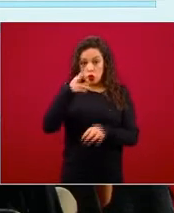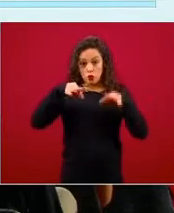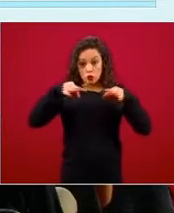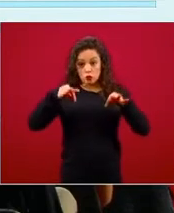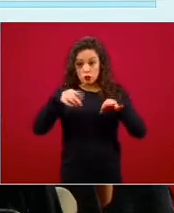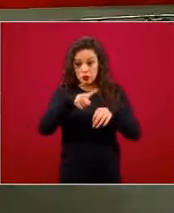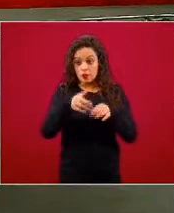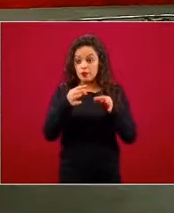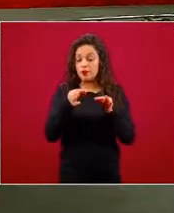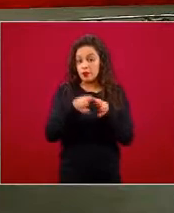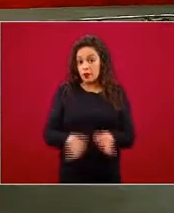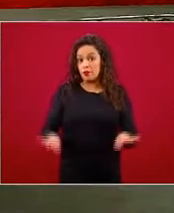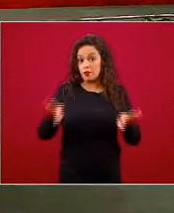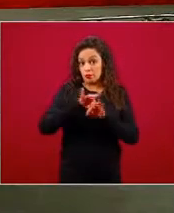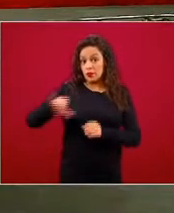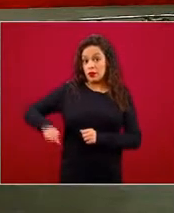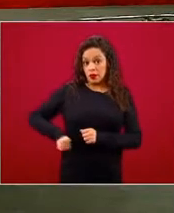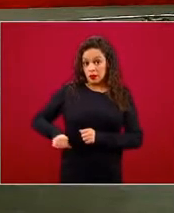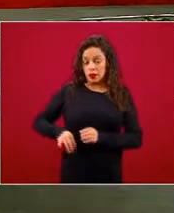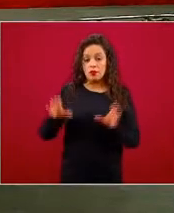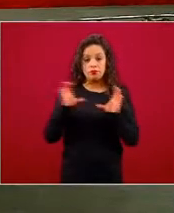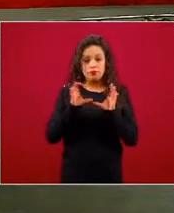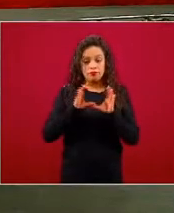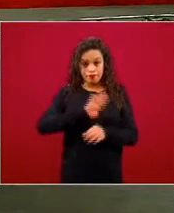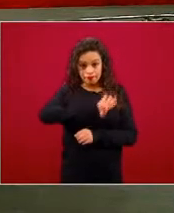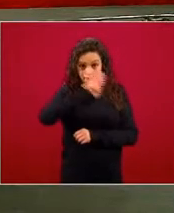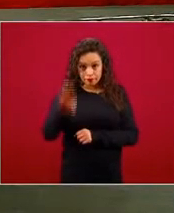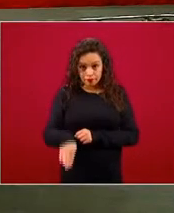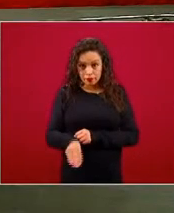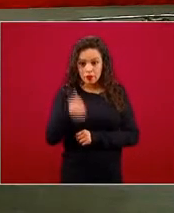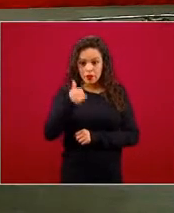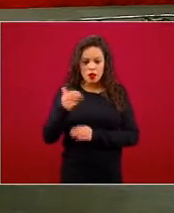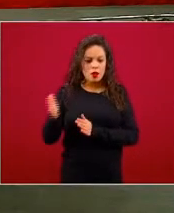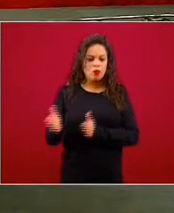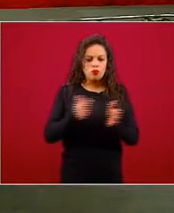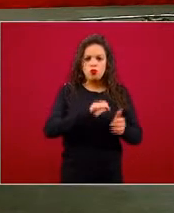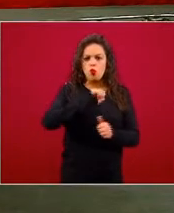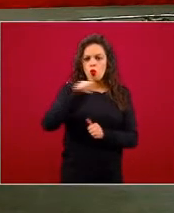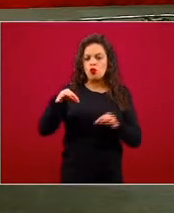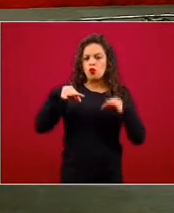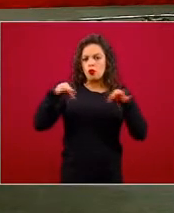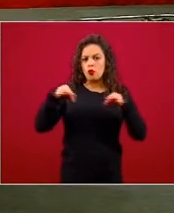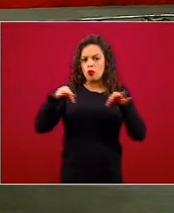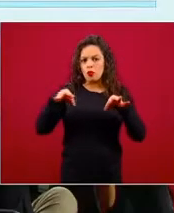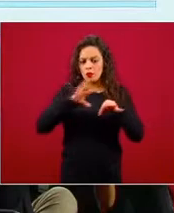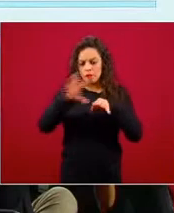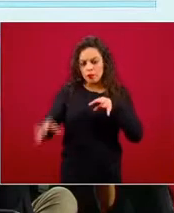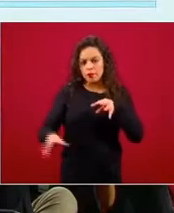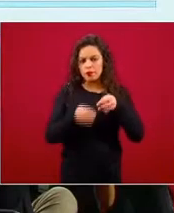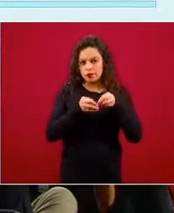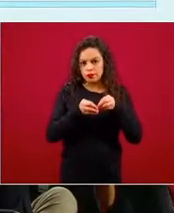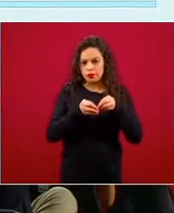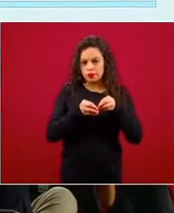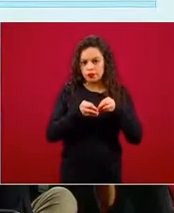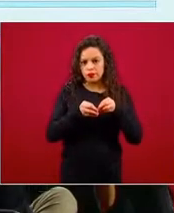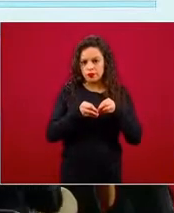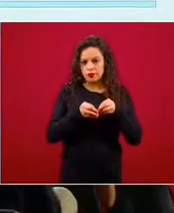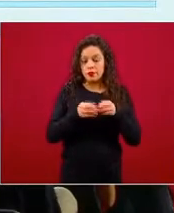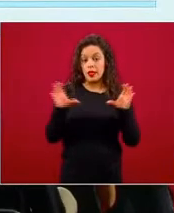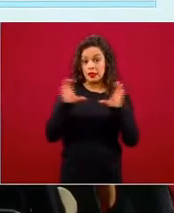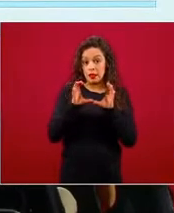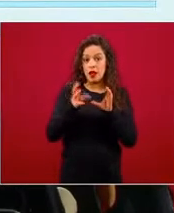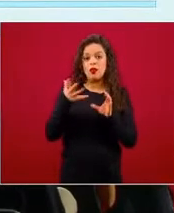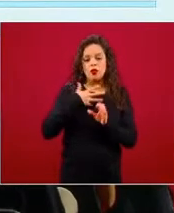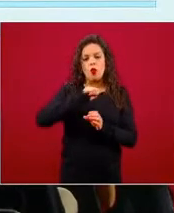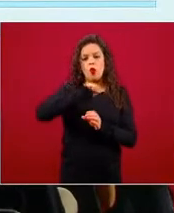death certificate and an attachment to the death certificate. The death certificate has different attachments in which you